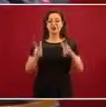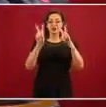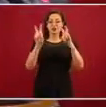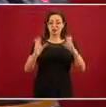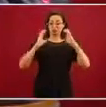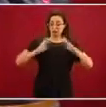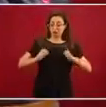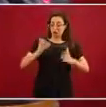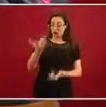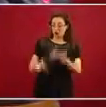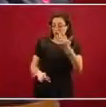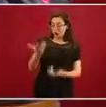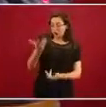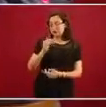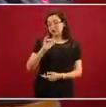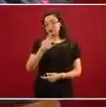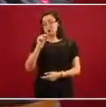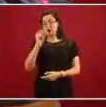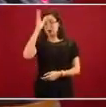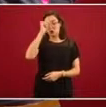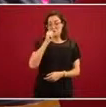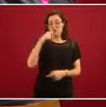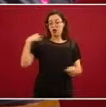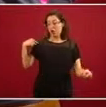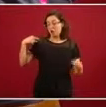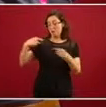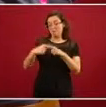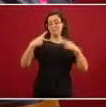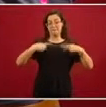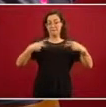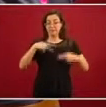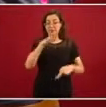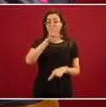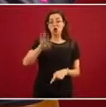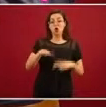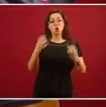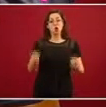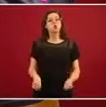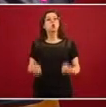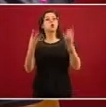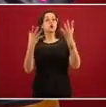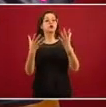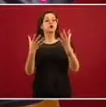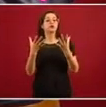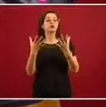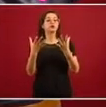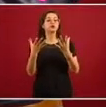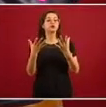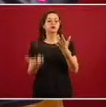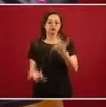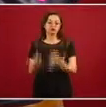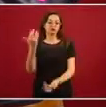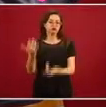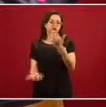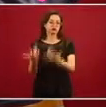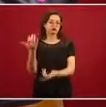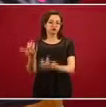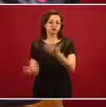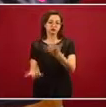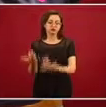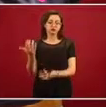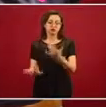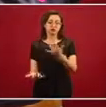Talking about the cremation agreement, how many of the fatalities that have been reported so far